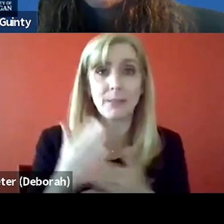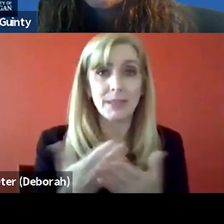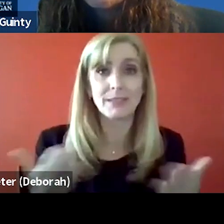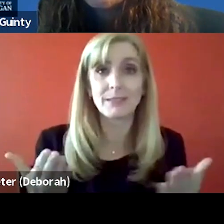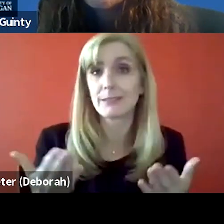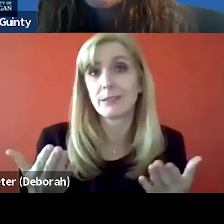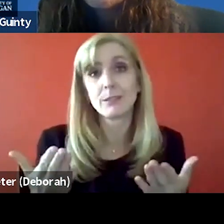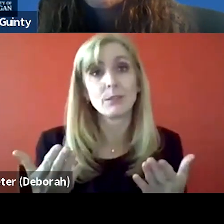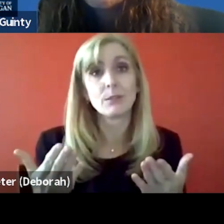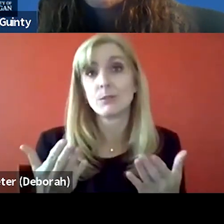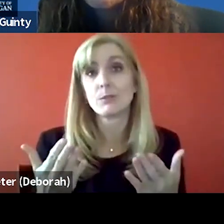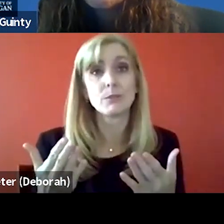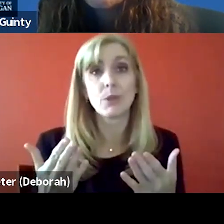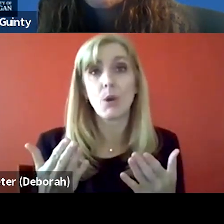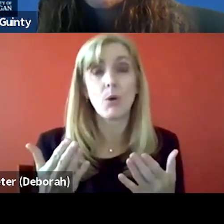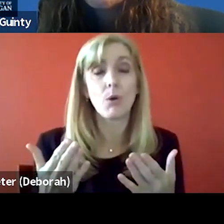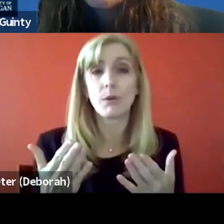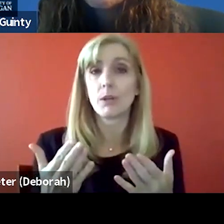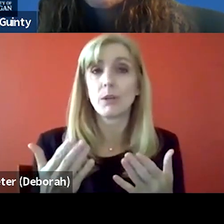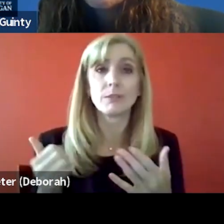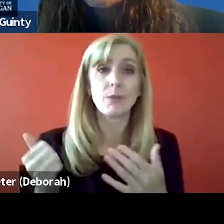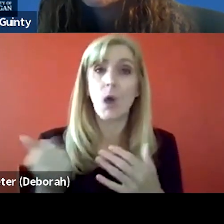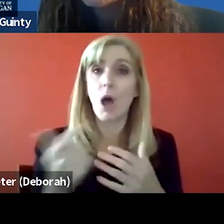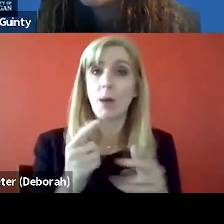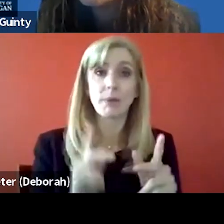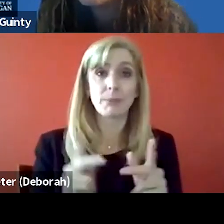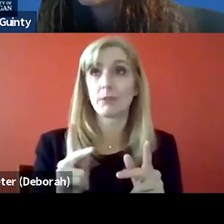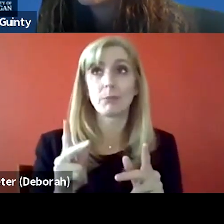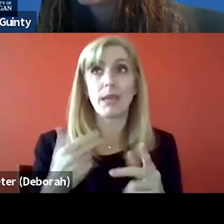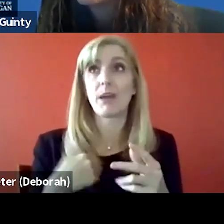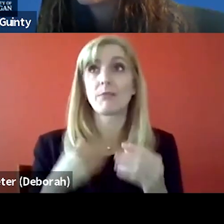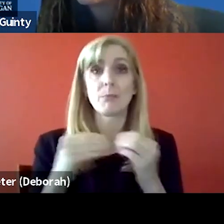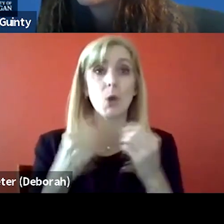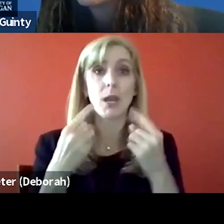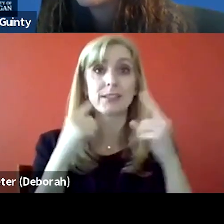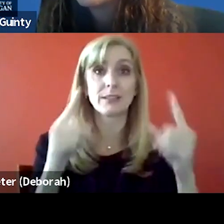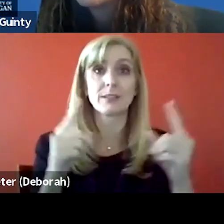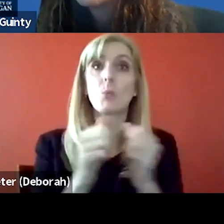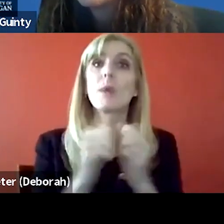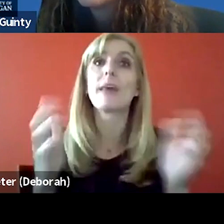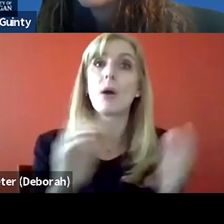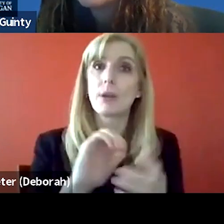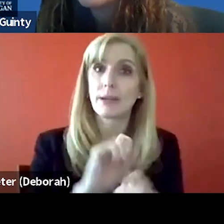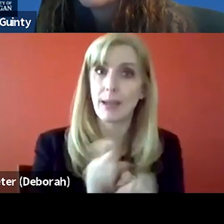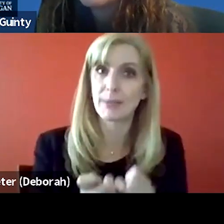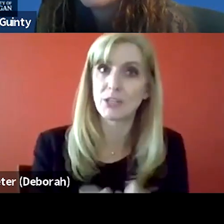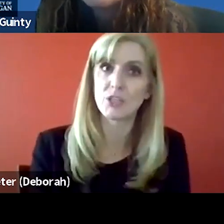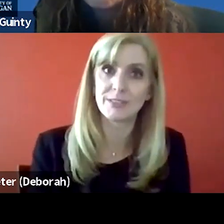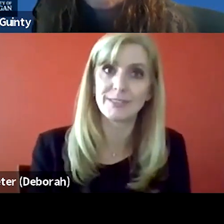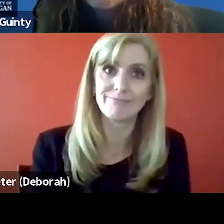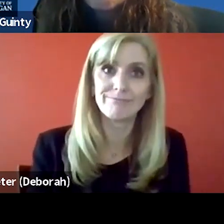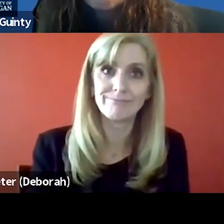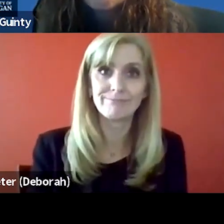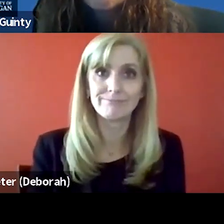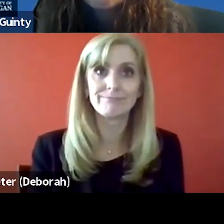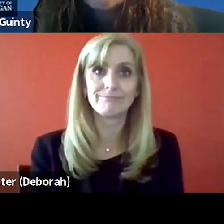people have default higher access even without having to put accommodations in place.